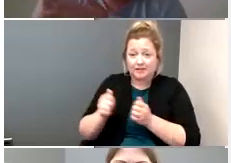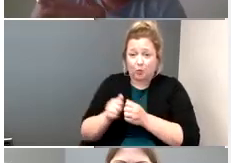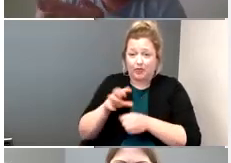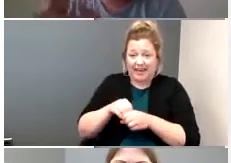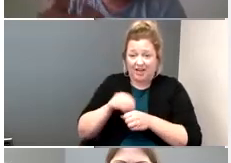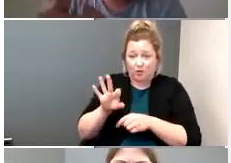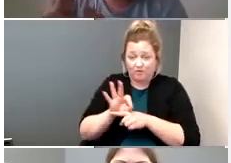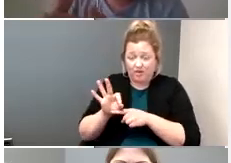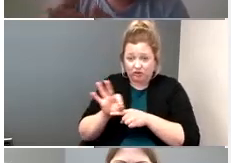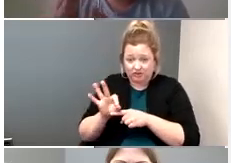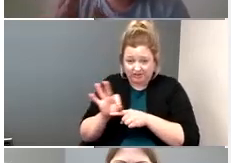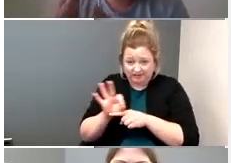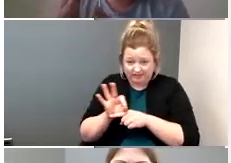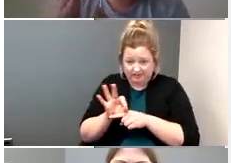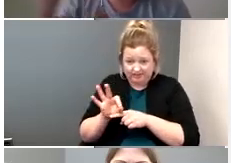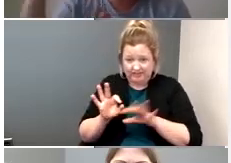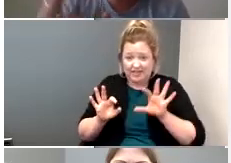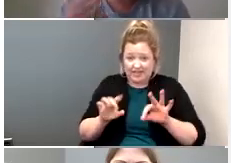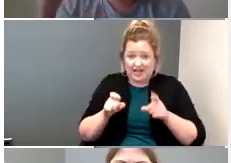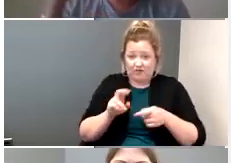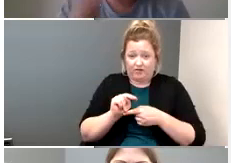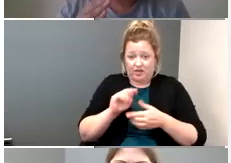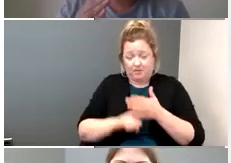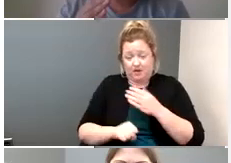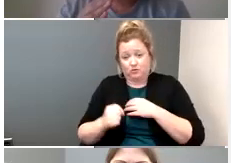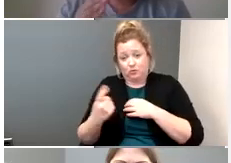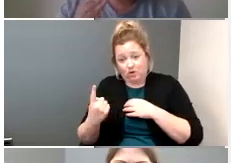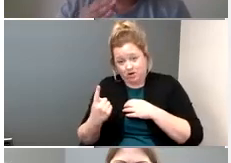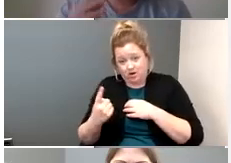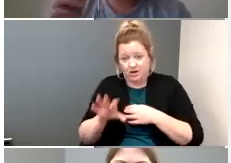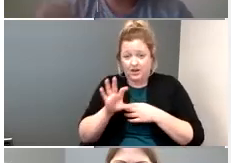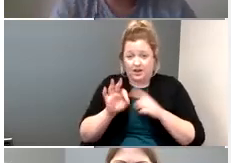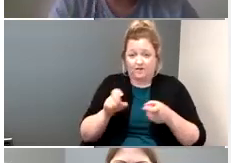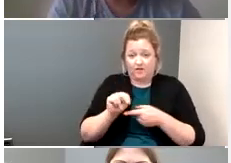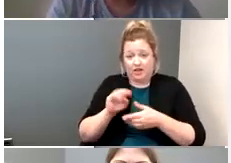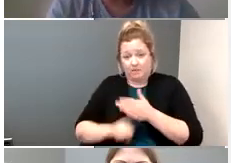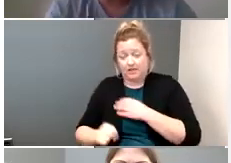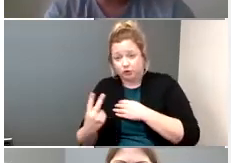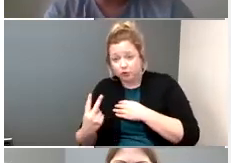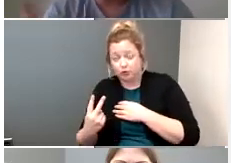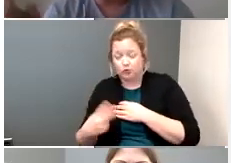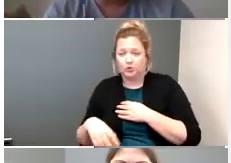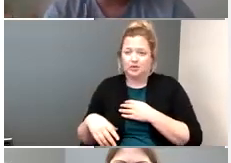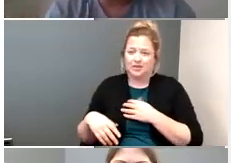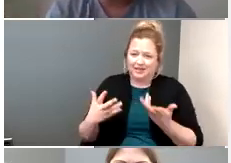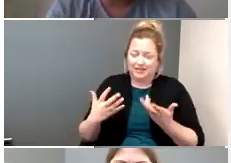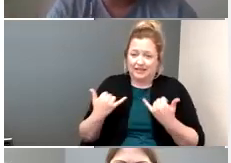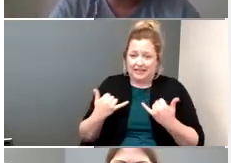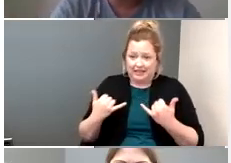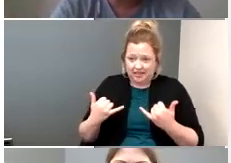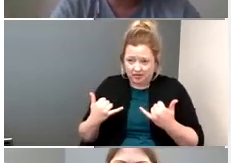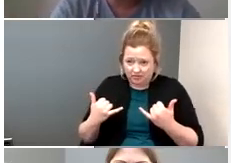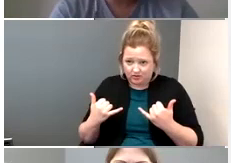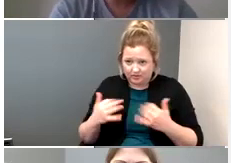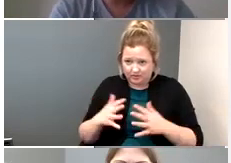and fib of n minus 2. In that situation, some redundancy pops in, because now once you have f of 4, f of 3 plus 2 and blah, blah,